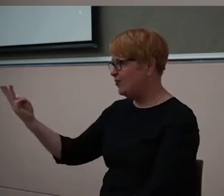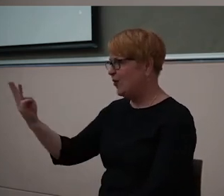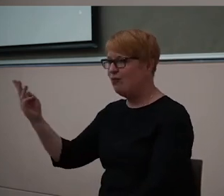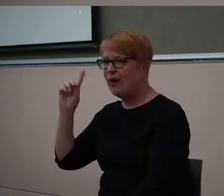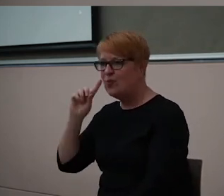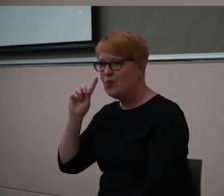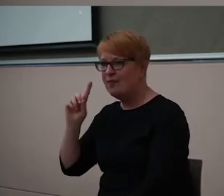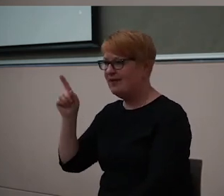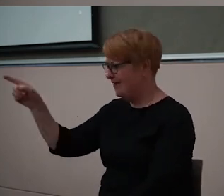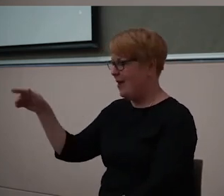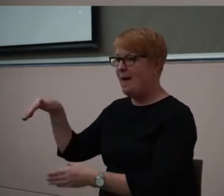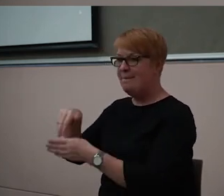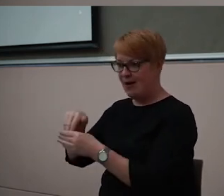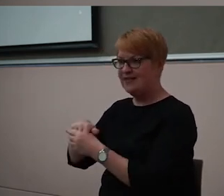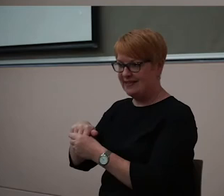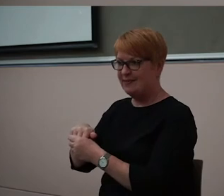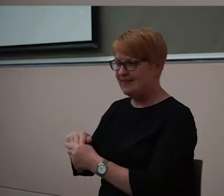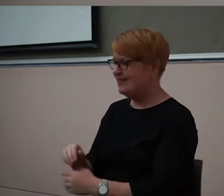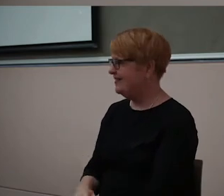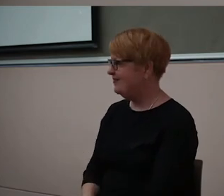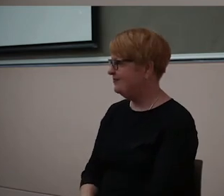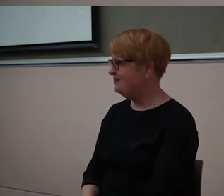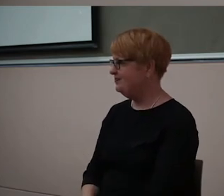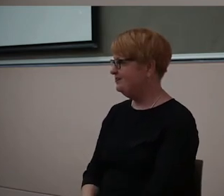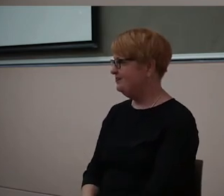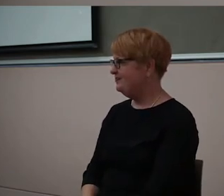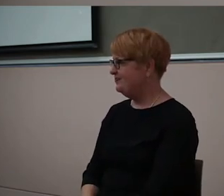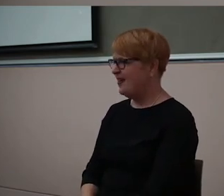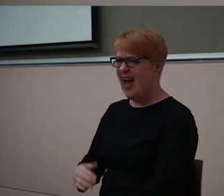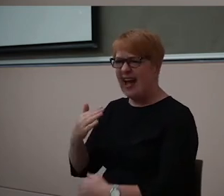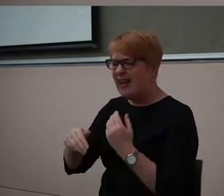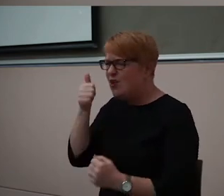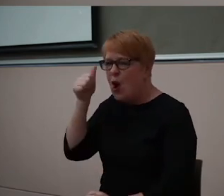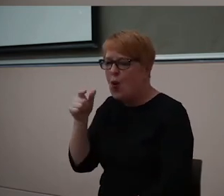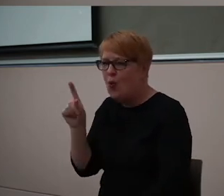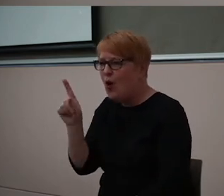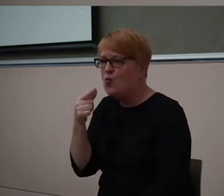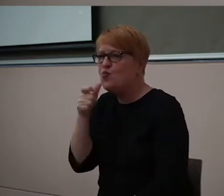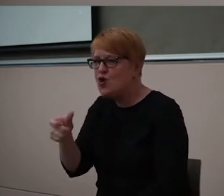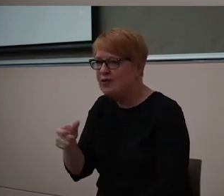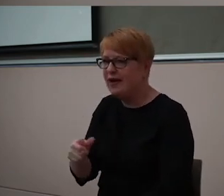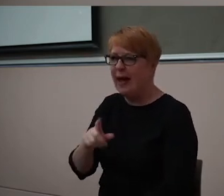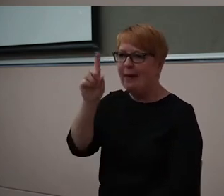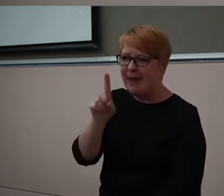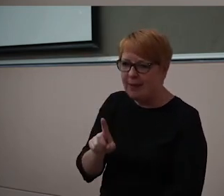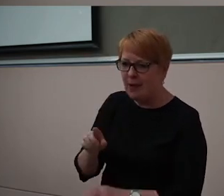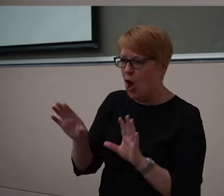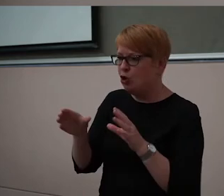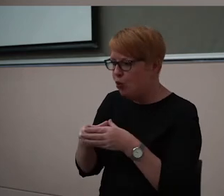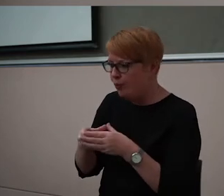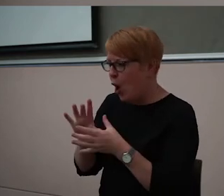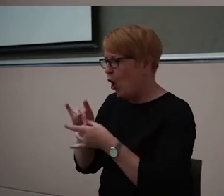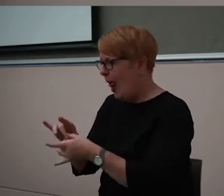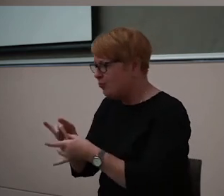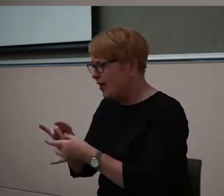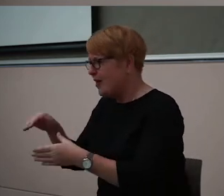group participants. We never really know what language to use, participant people, groups, collaborators, we'll talk about that